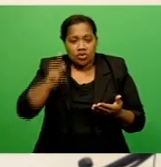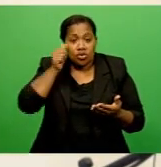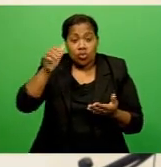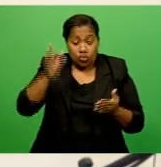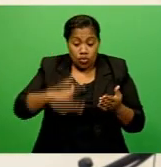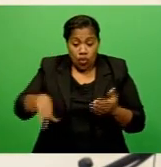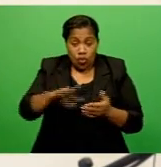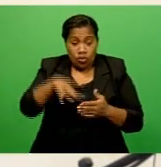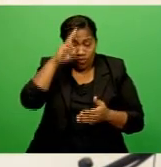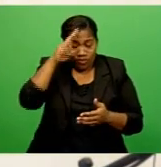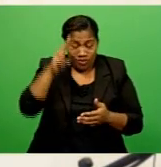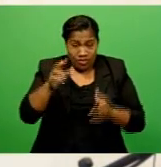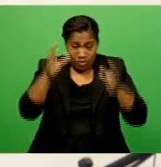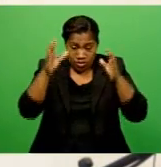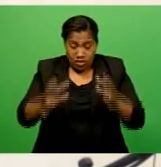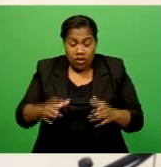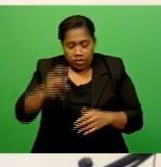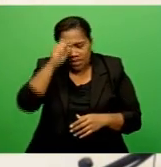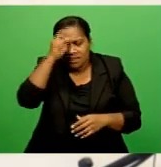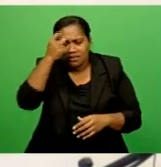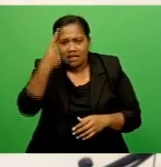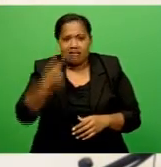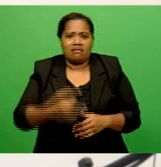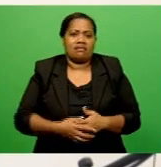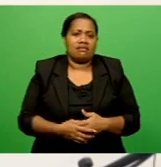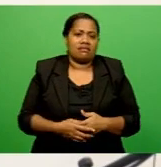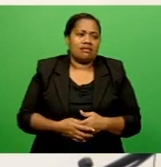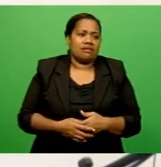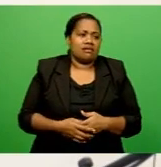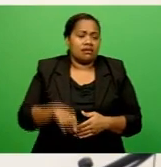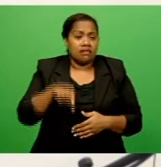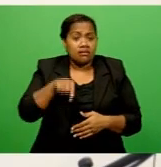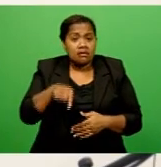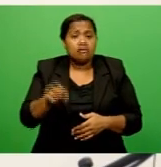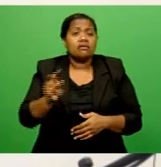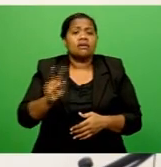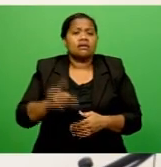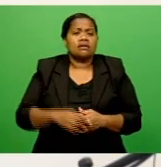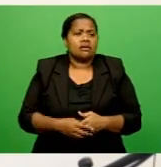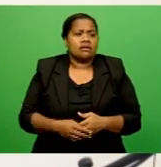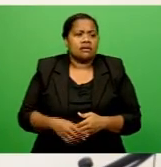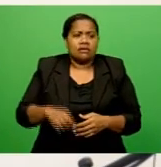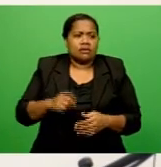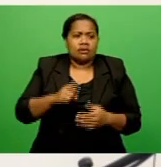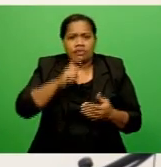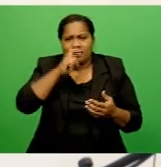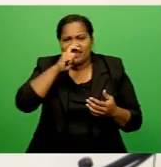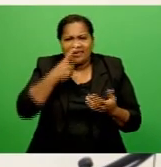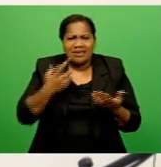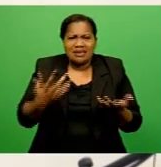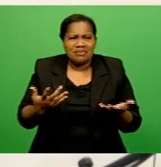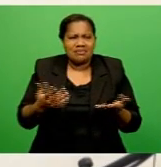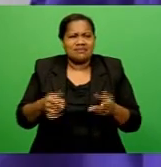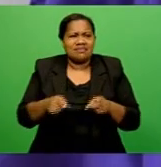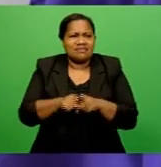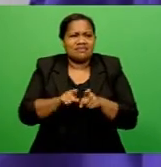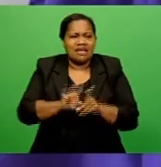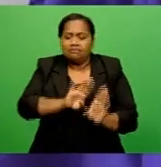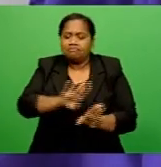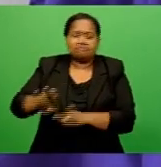subject cannot be a taboo subject. This subject cannot be a subject that we just